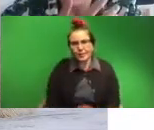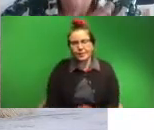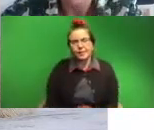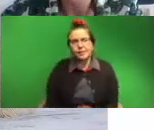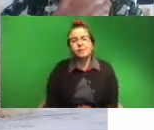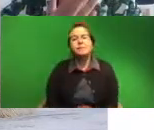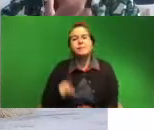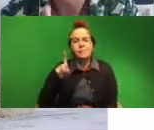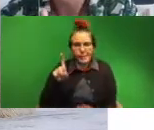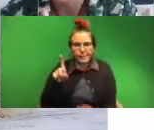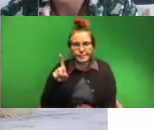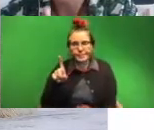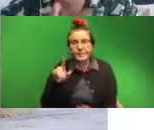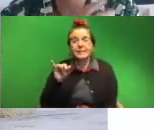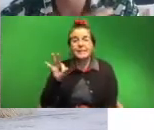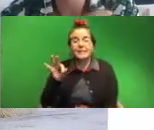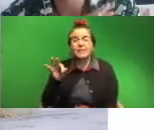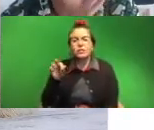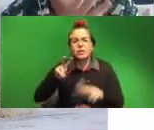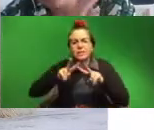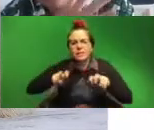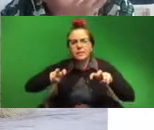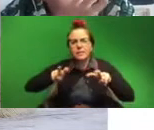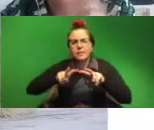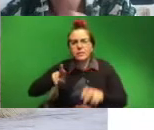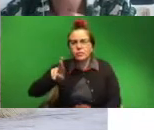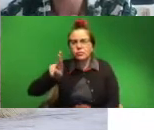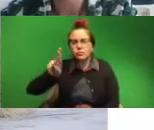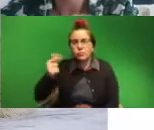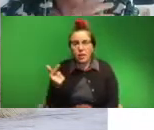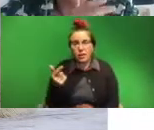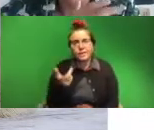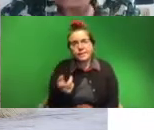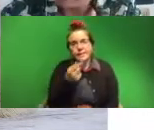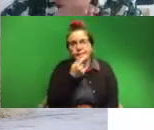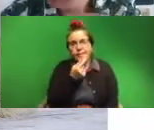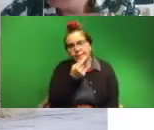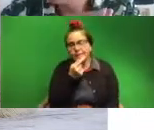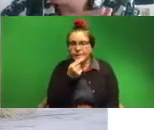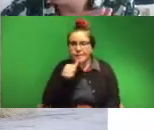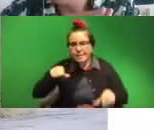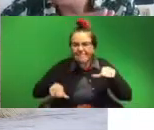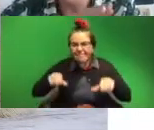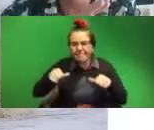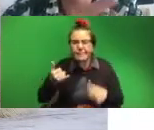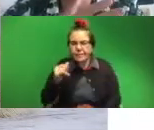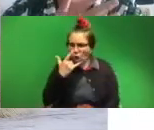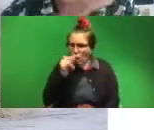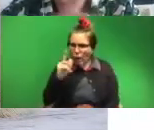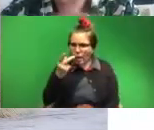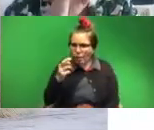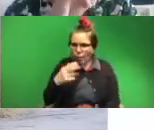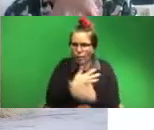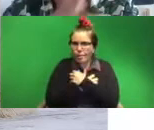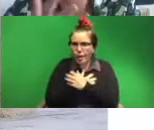But if we start getting into the rugs, that starts to be iffy. You know, it still looks like a polar bear.